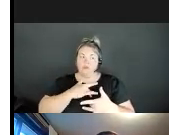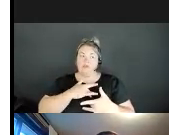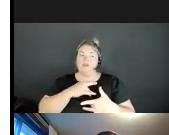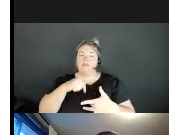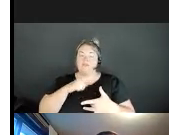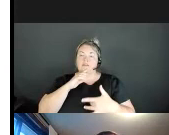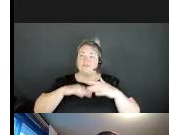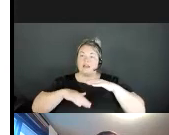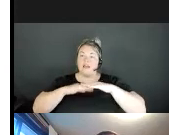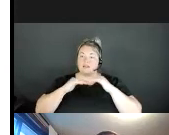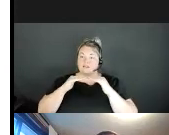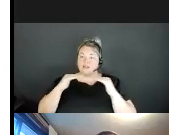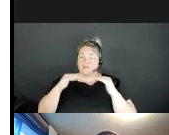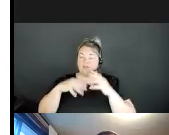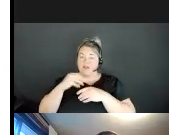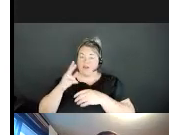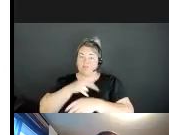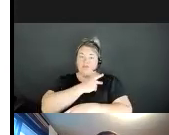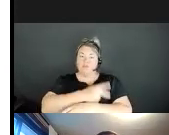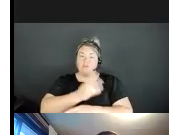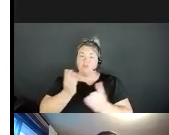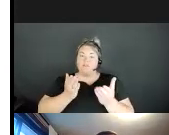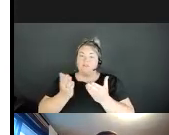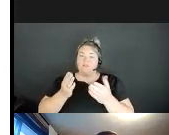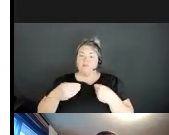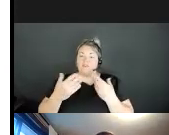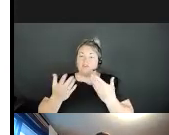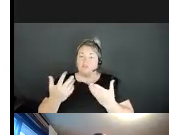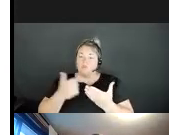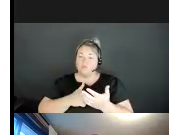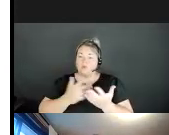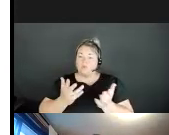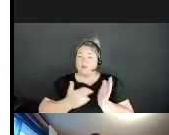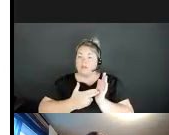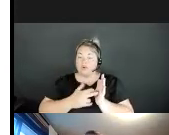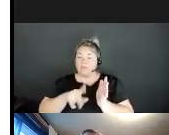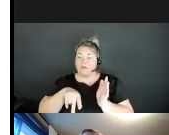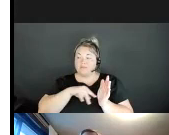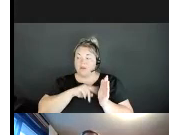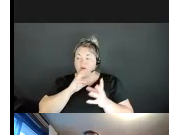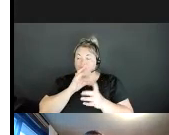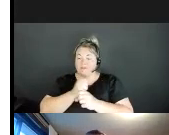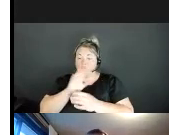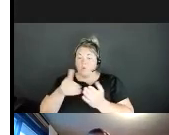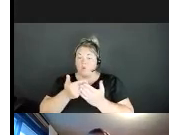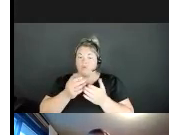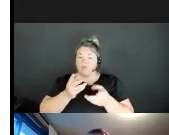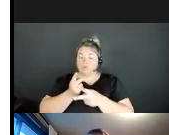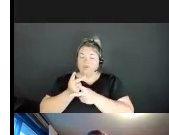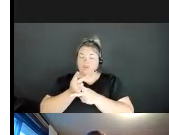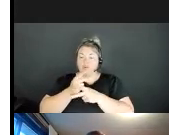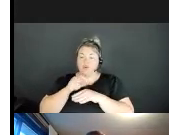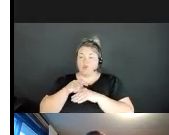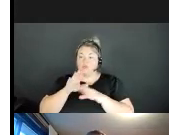of outpatient services provision, we want to make sure that those personnel are getting all of the supervision consultation that